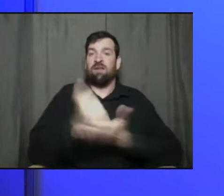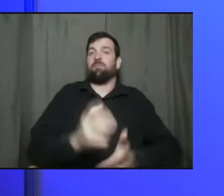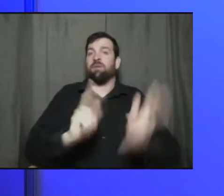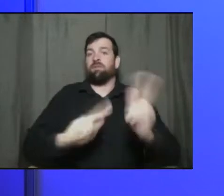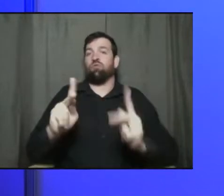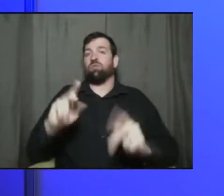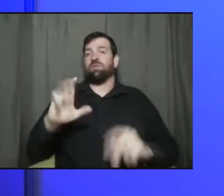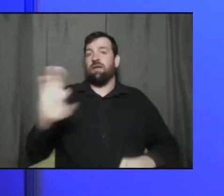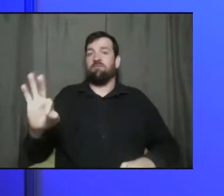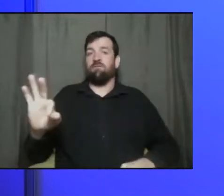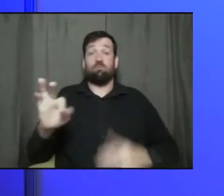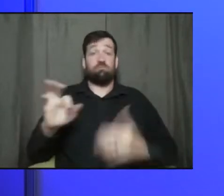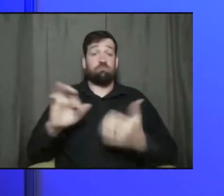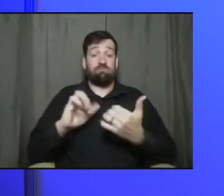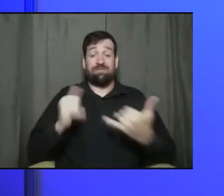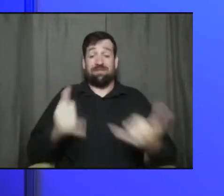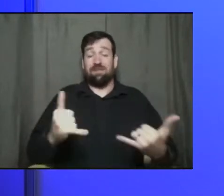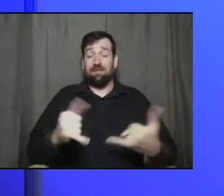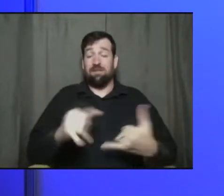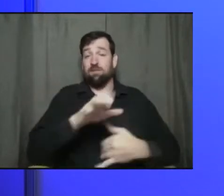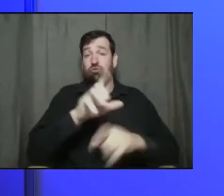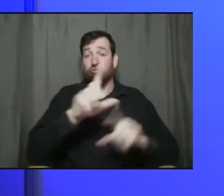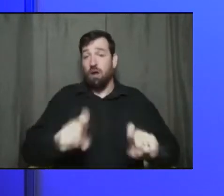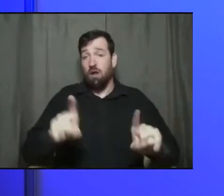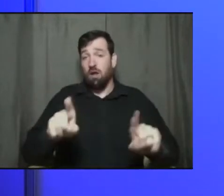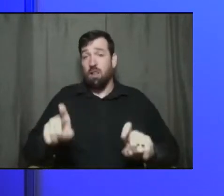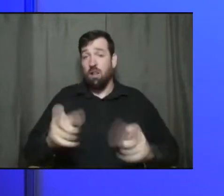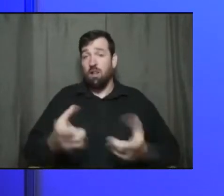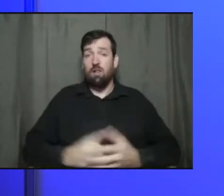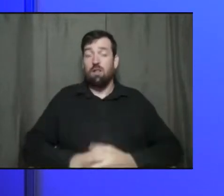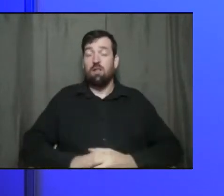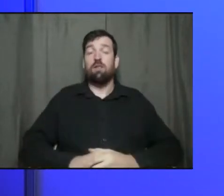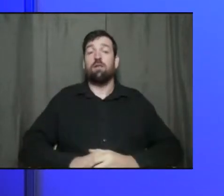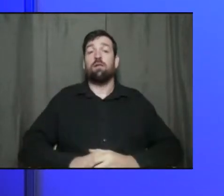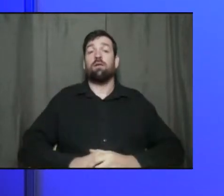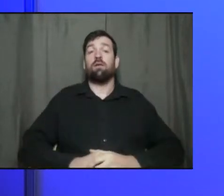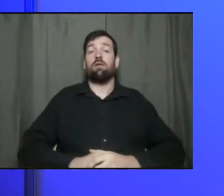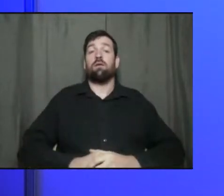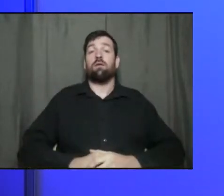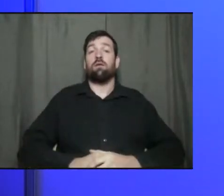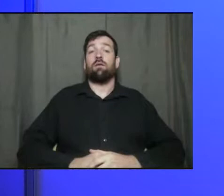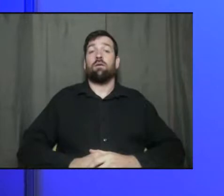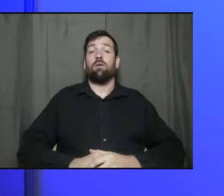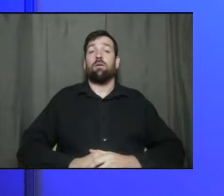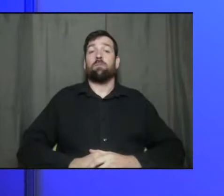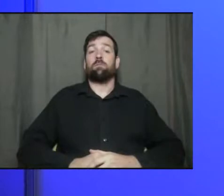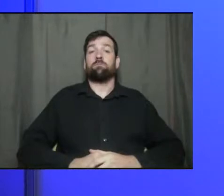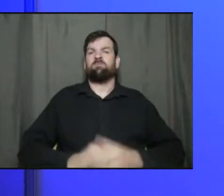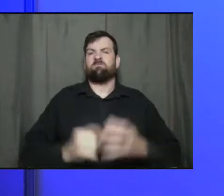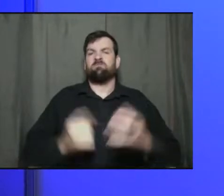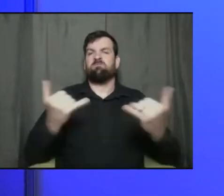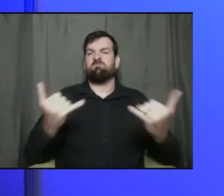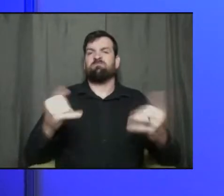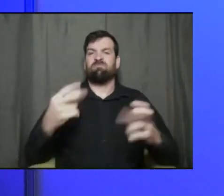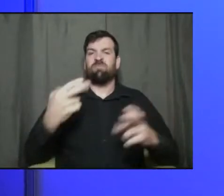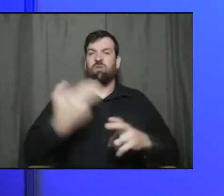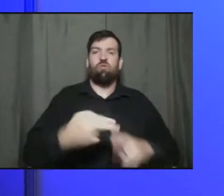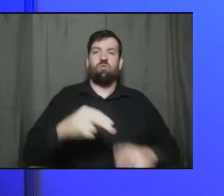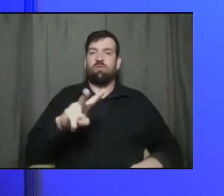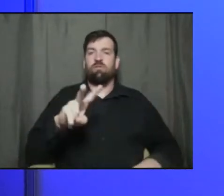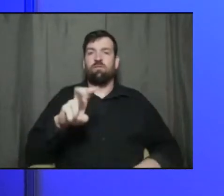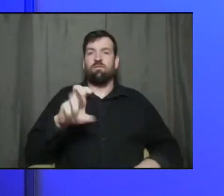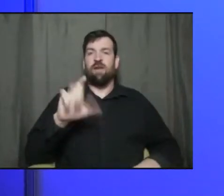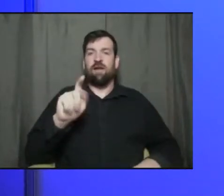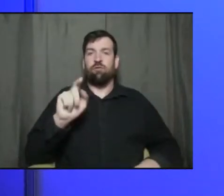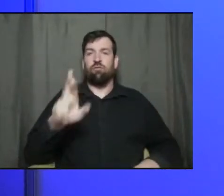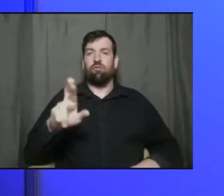this clinical trial works is we're actually in what we call a vector, which is a way we deliver the gene. We're